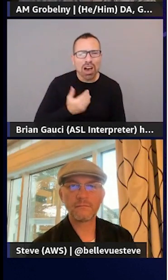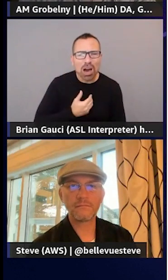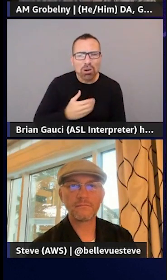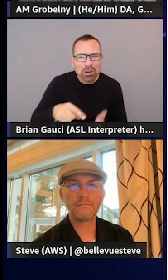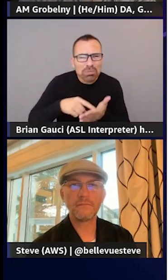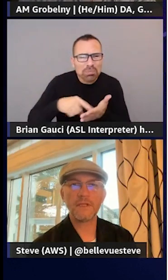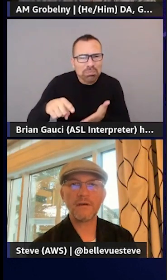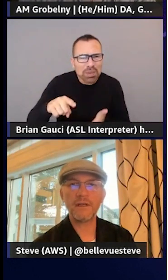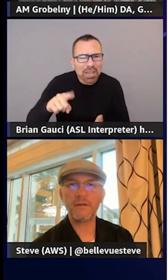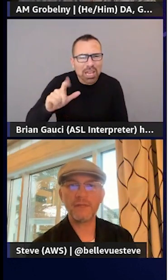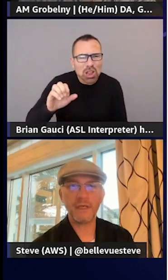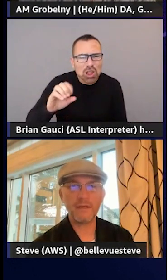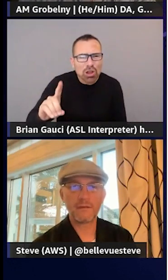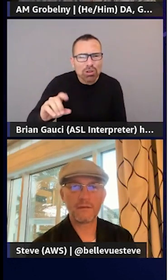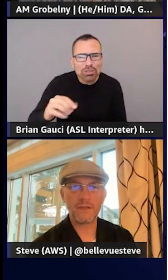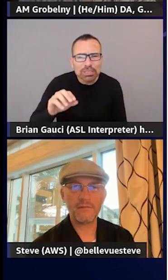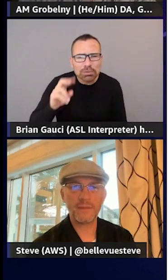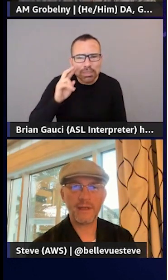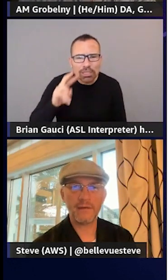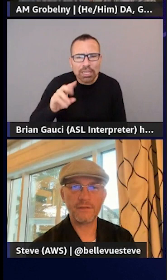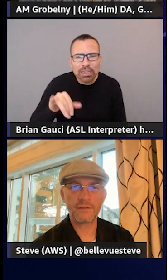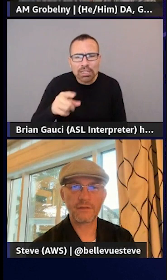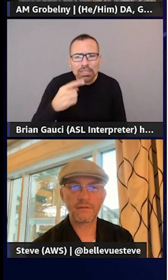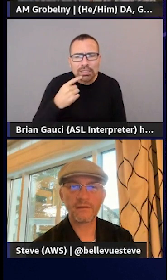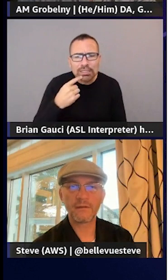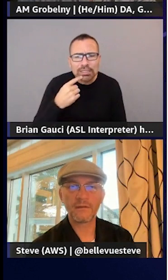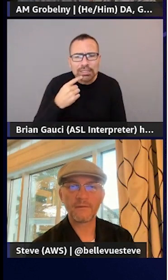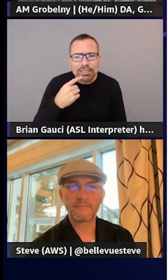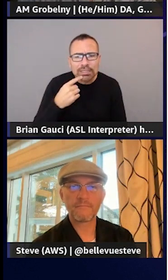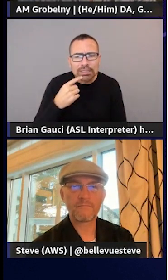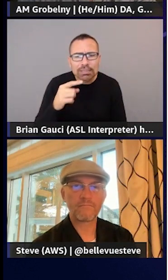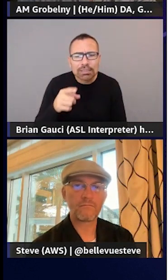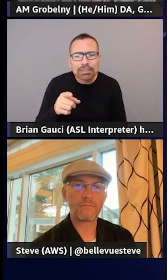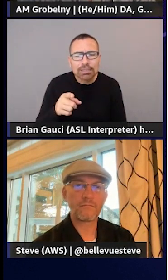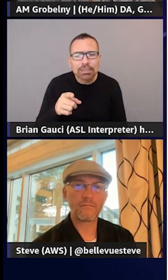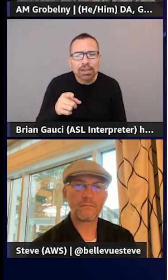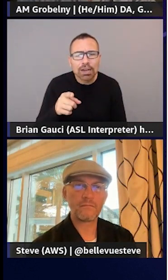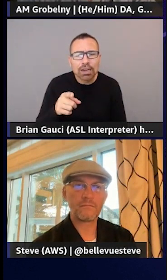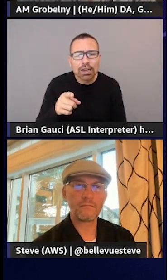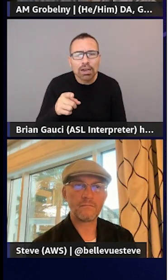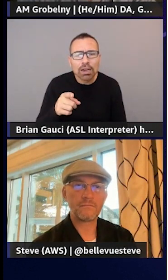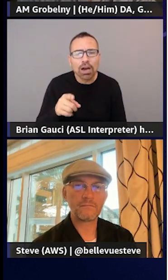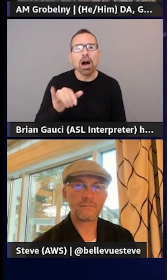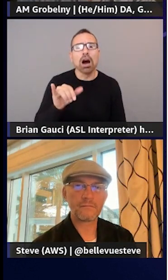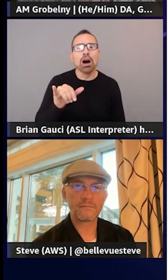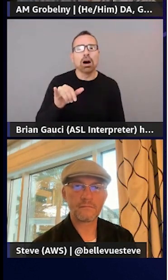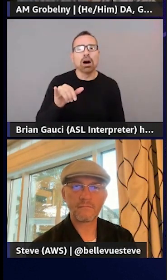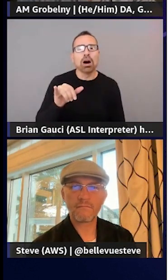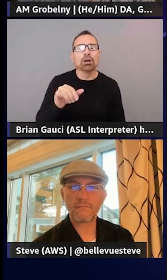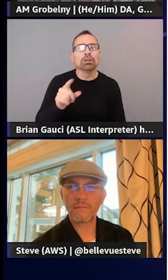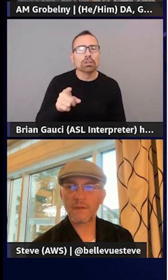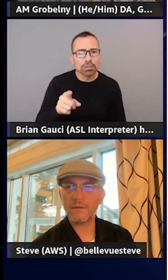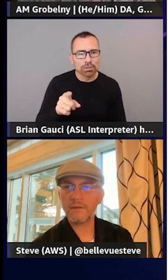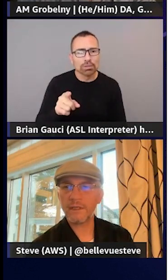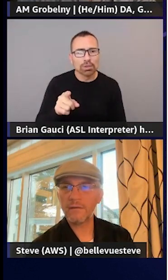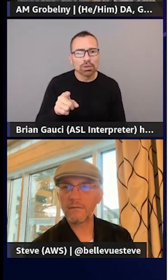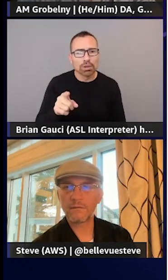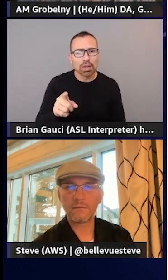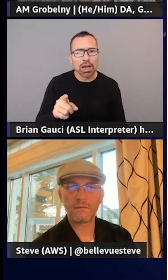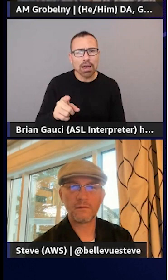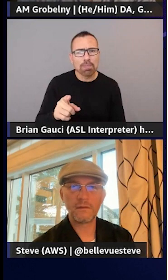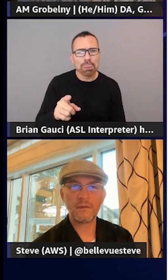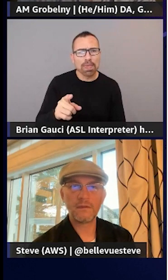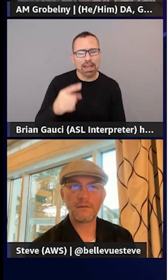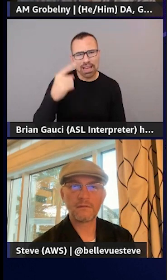bucket or not, but we can go check it out real quick. There was payloads. We've got, these are, okay. And I think we don't